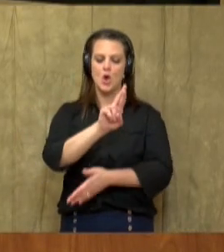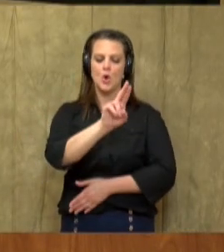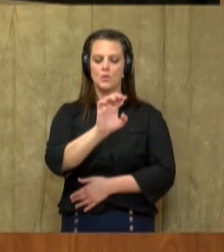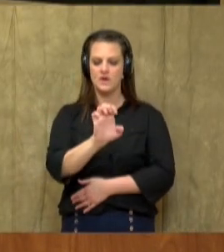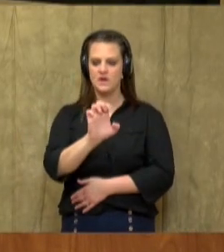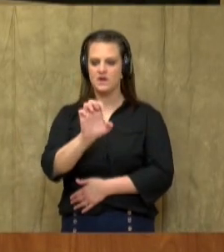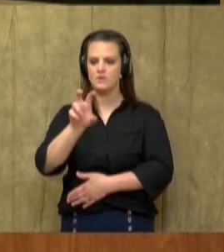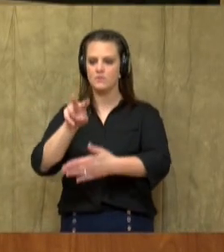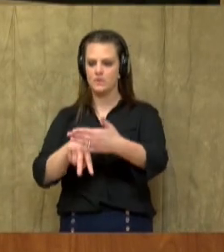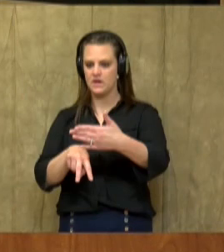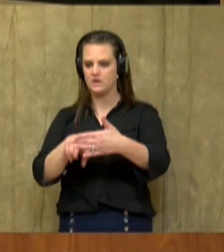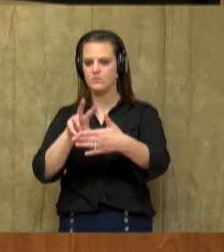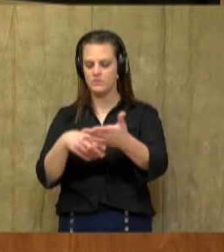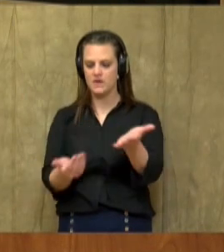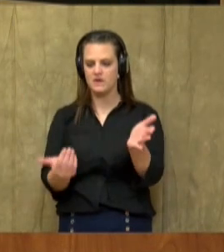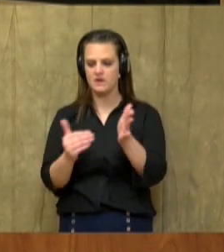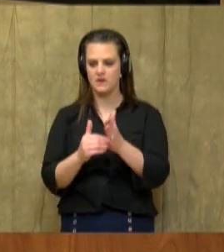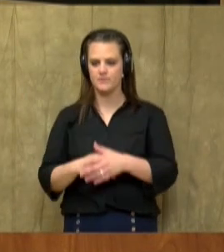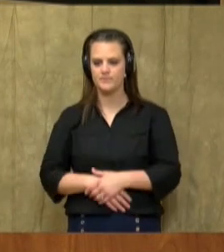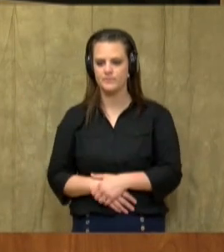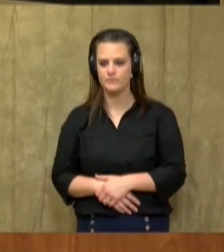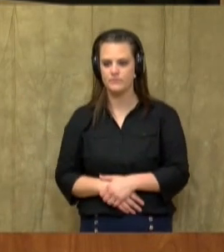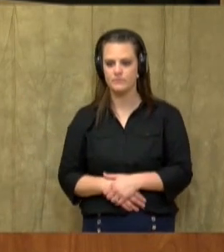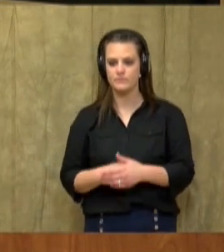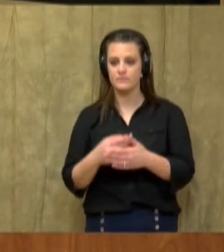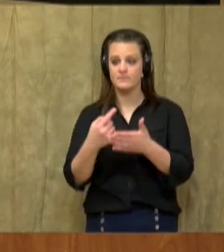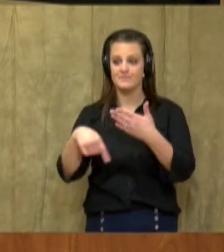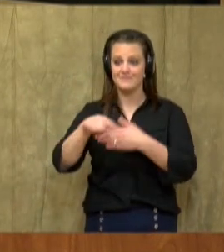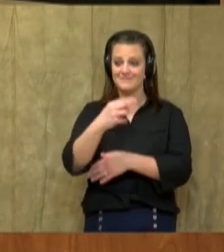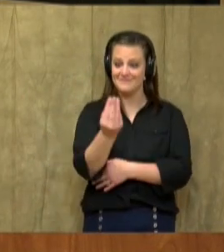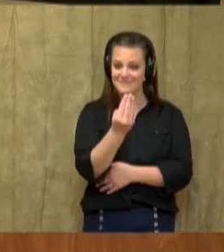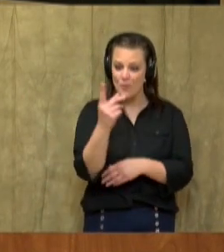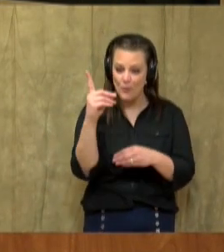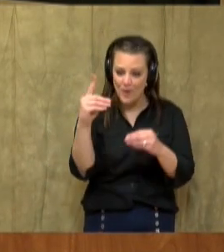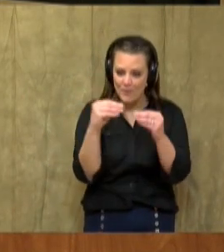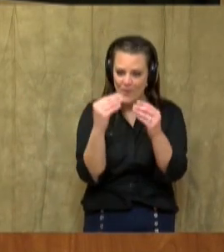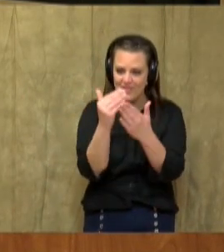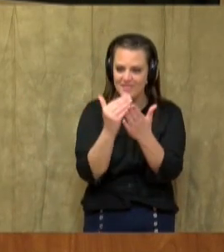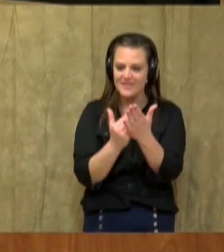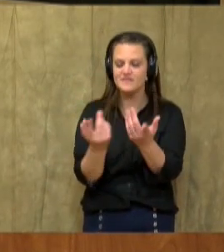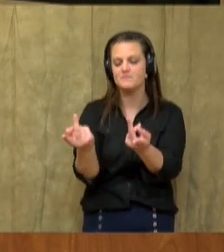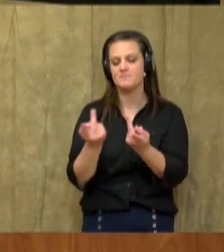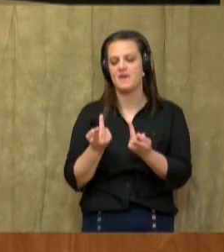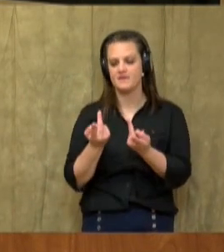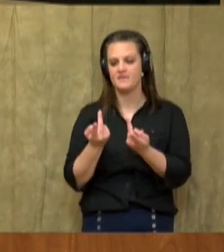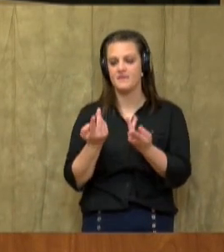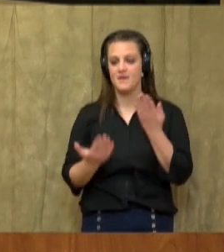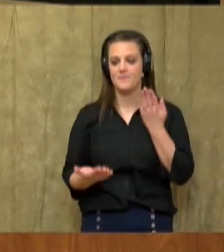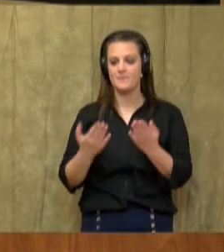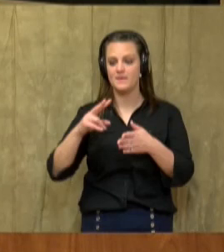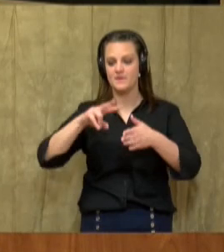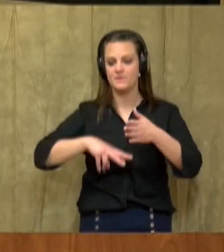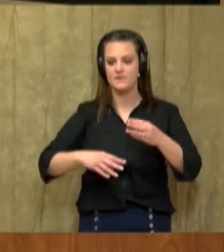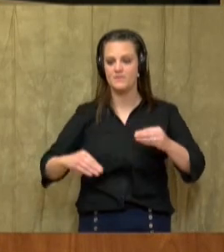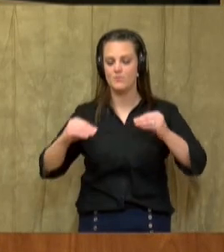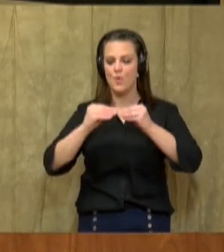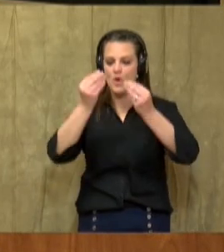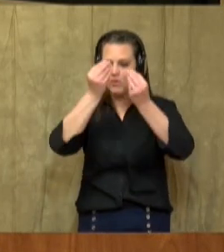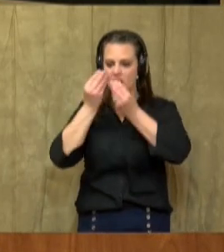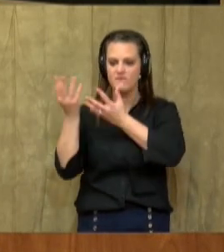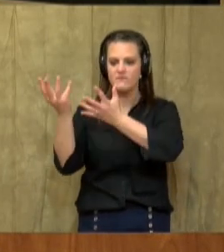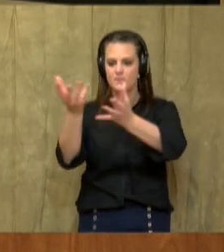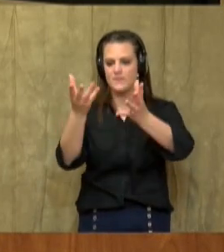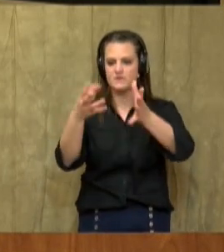written. Okay? We have one more lesson on Monday, so y'all come back and maybe we'll read a little informational text. Maybe we'll